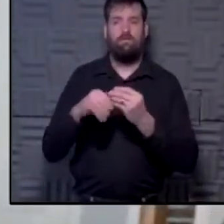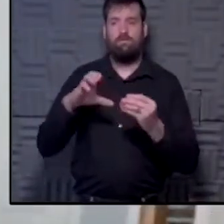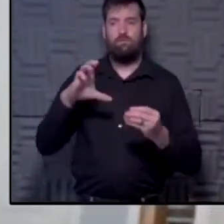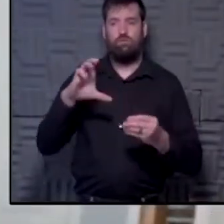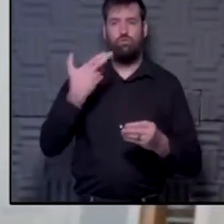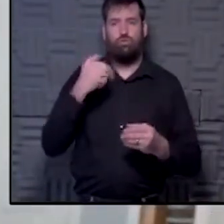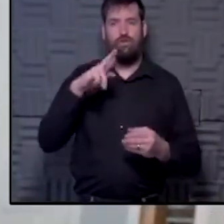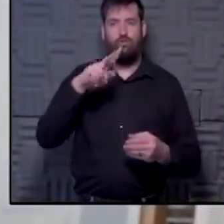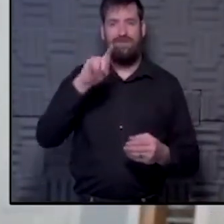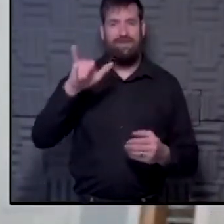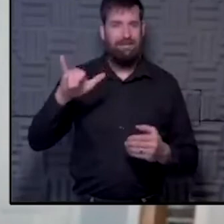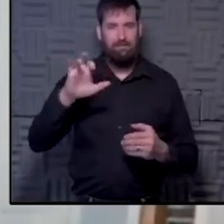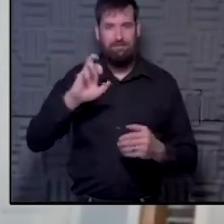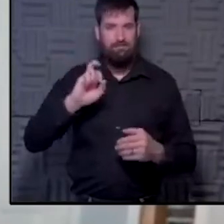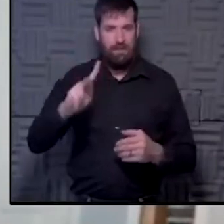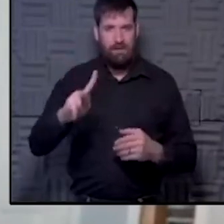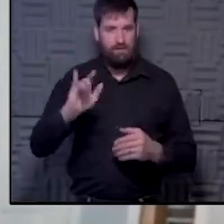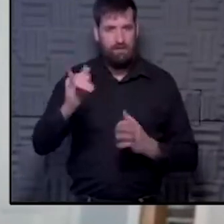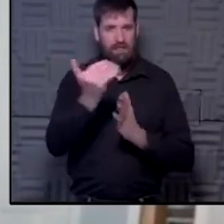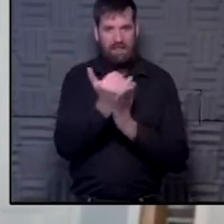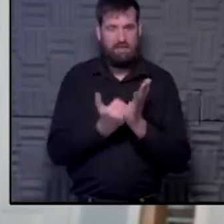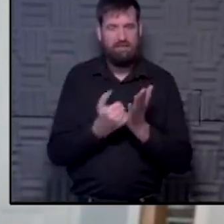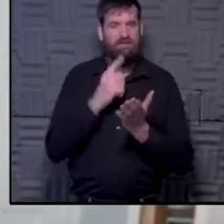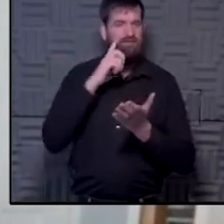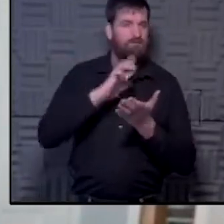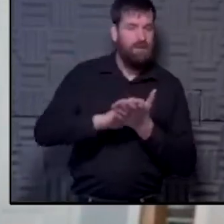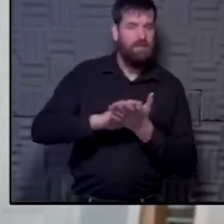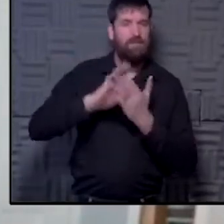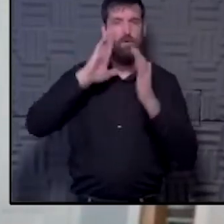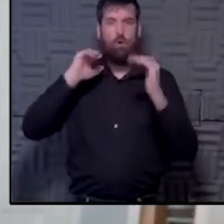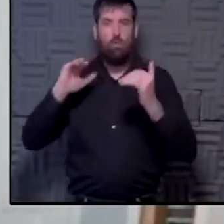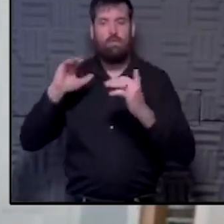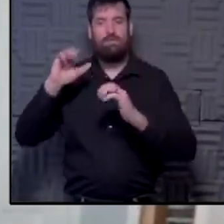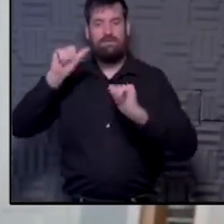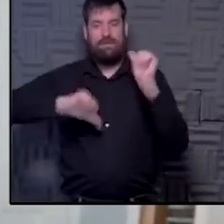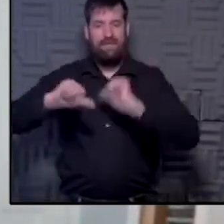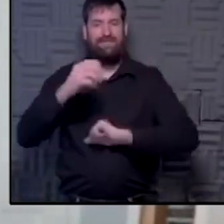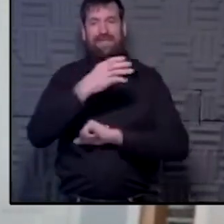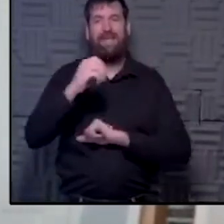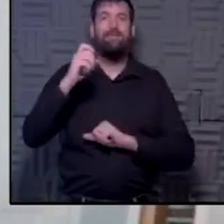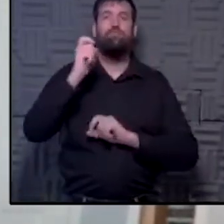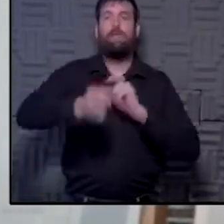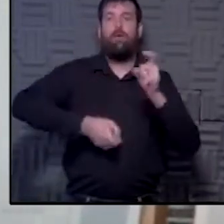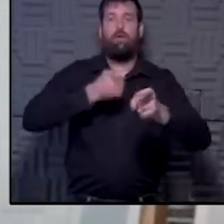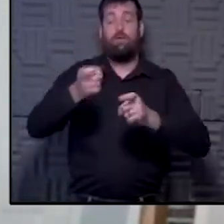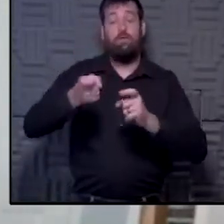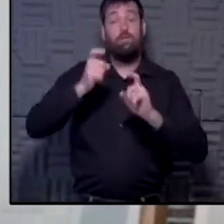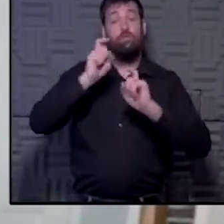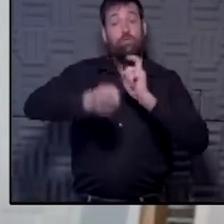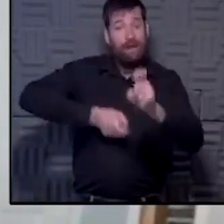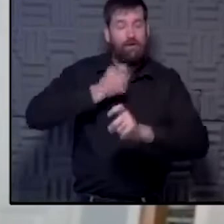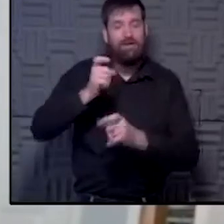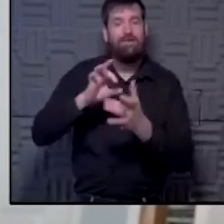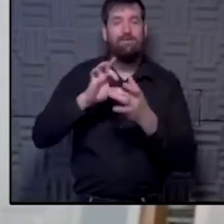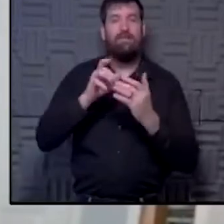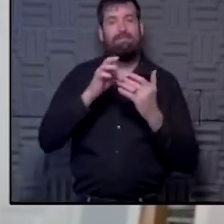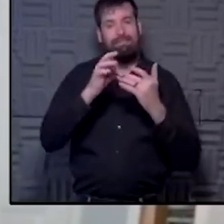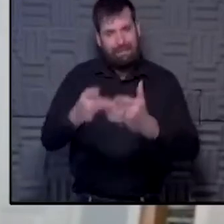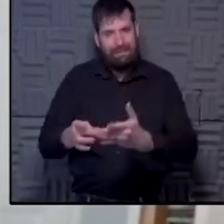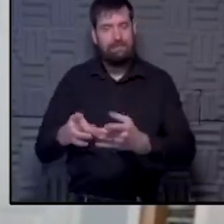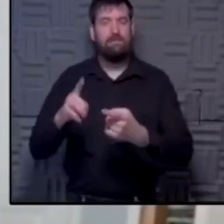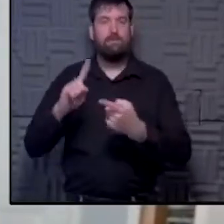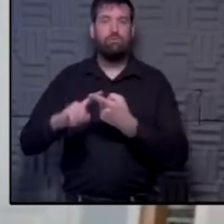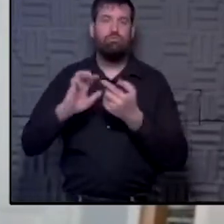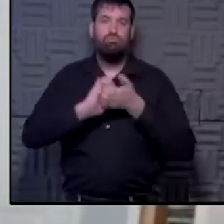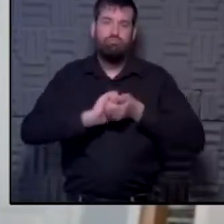list that you mentioned earlier, the faith, hope, and science of charity. Charity helps lead to solidarity, and Yes, I think that's really the message from the center.